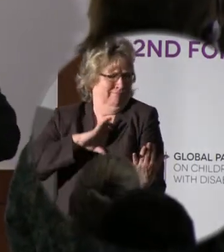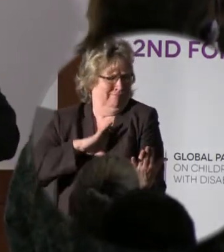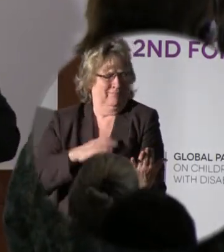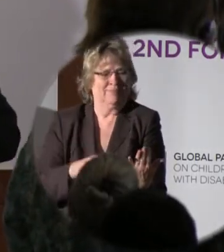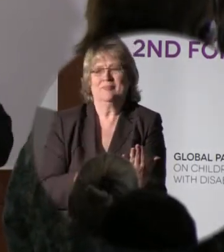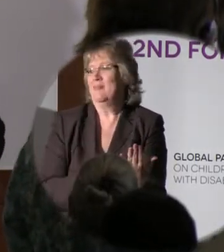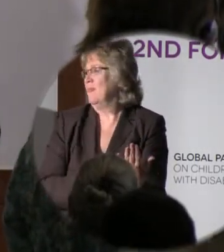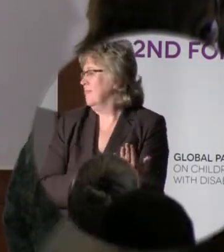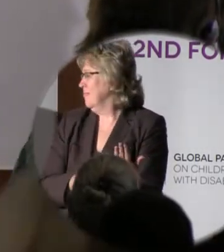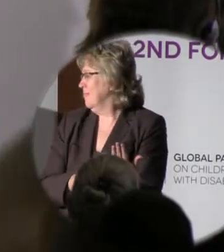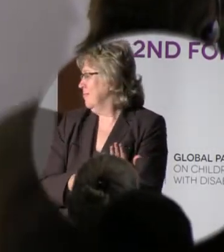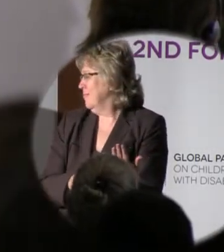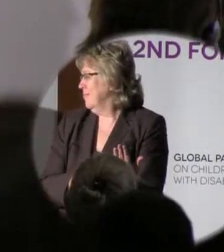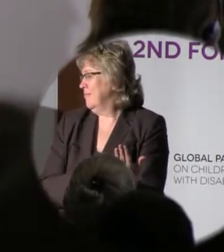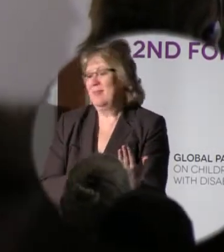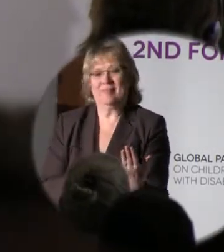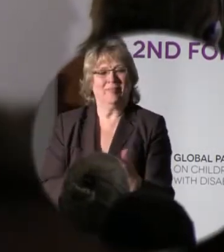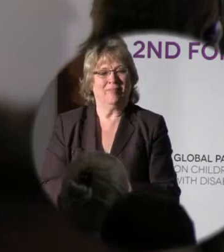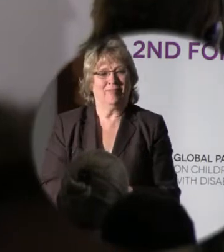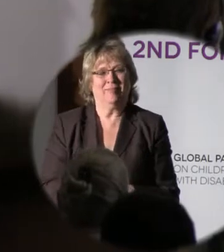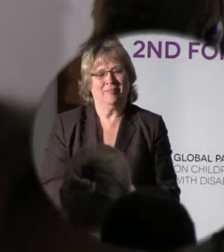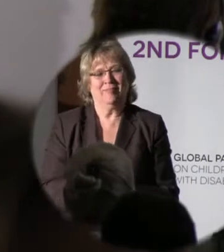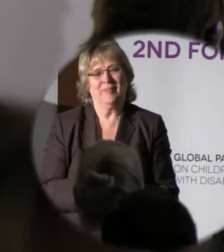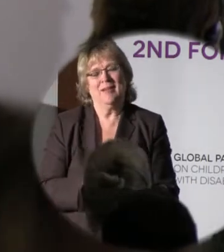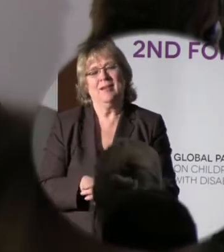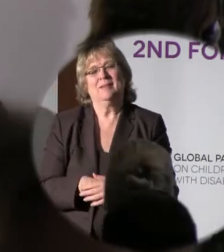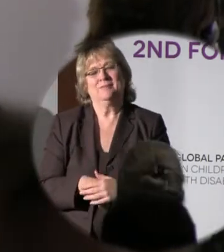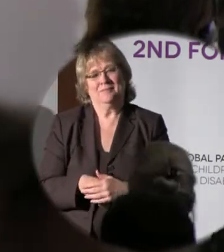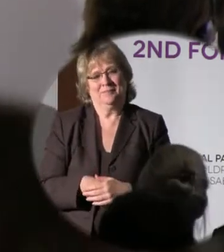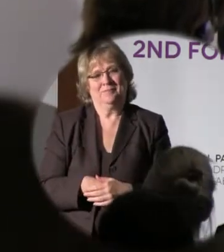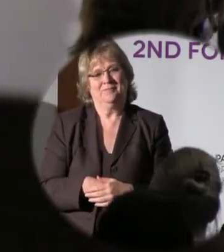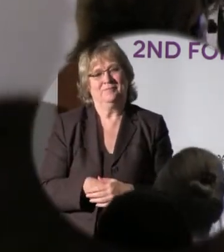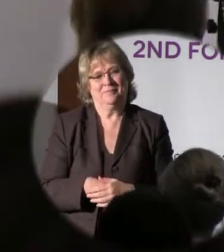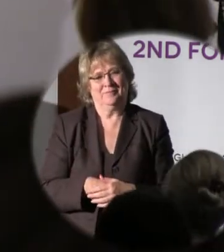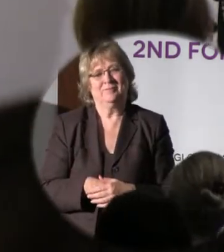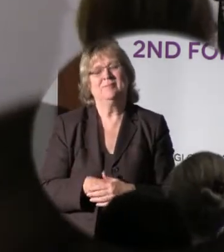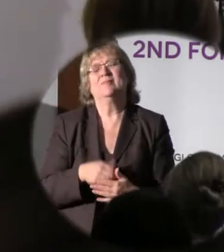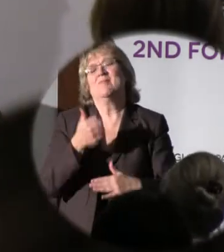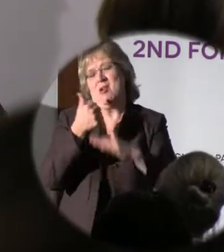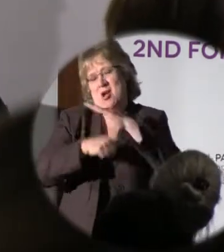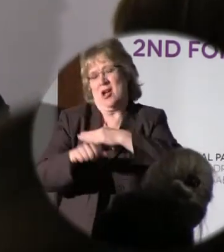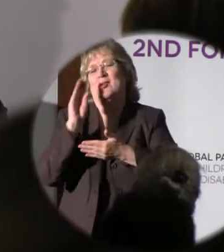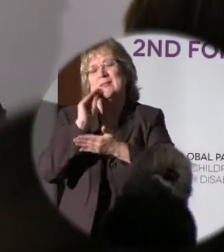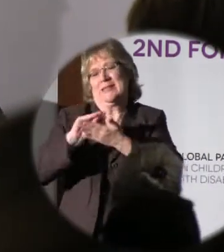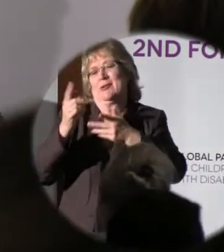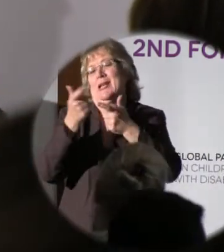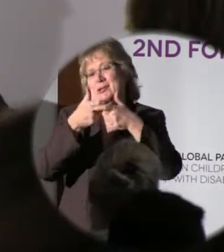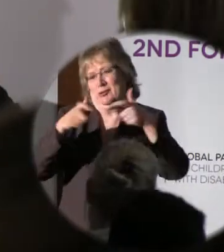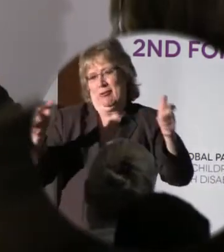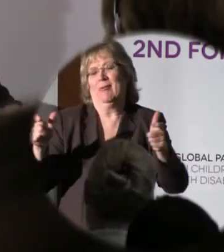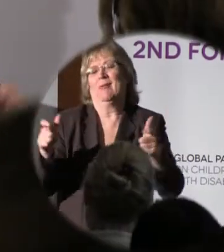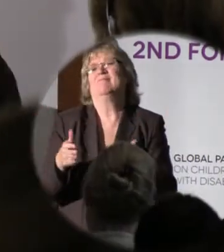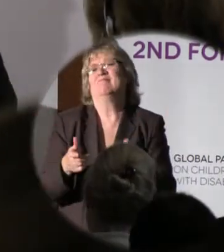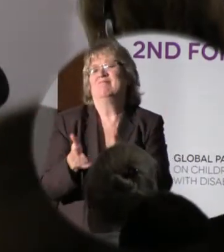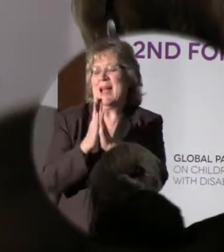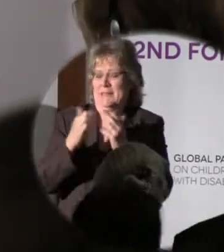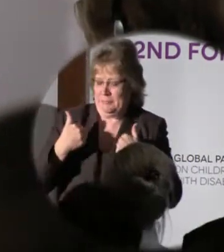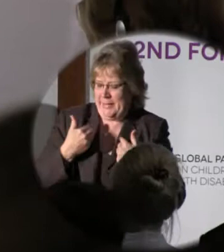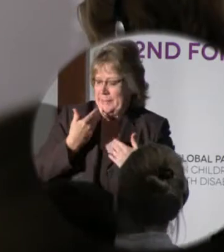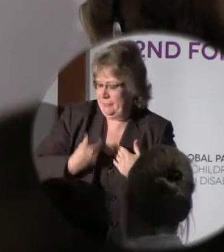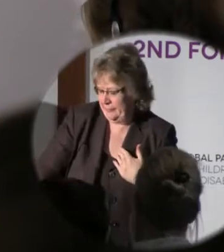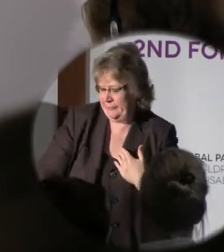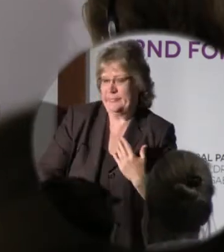by Mr. Wu, the Undersecretary General, and then Mrs. Shamshed Akhtar, who is